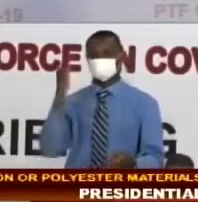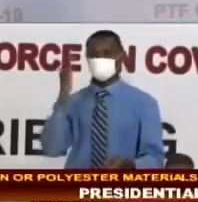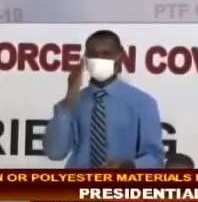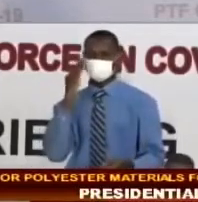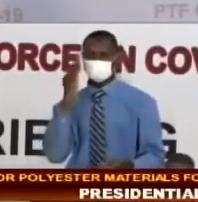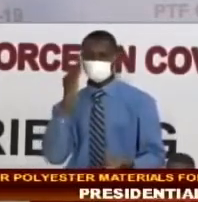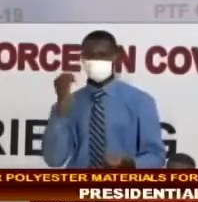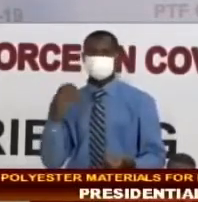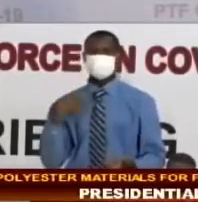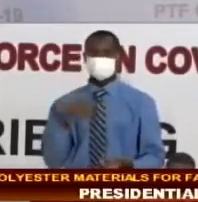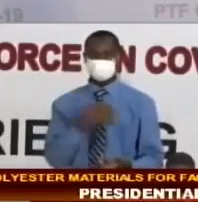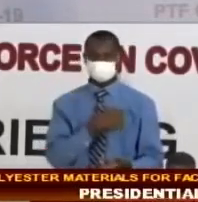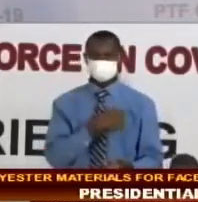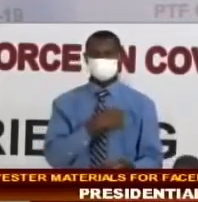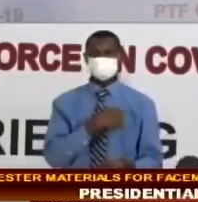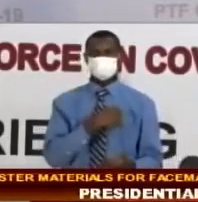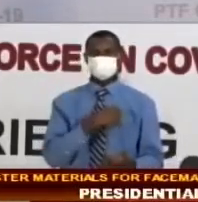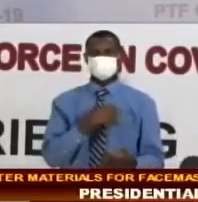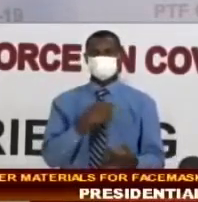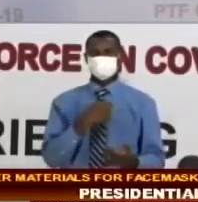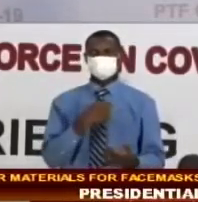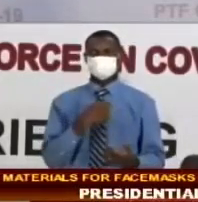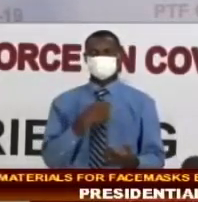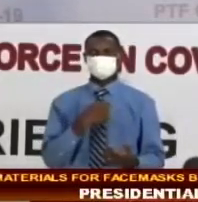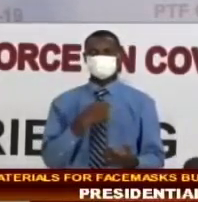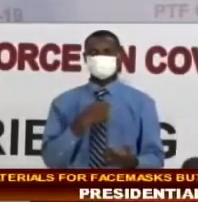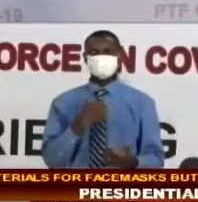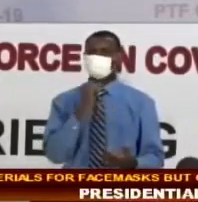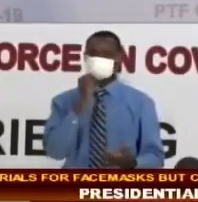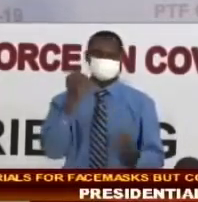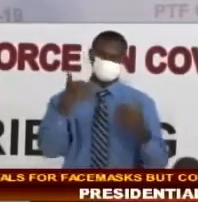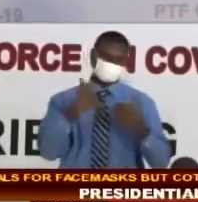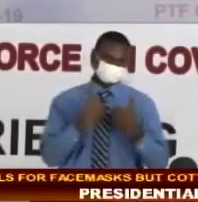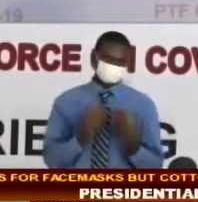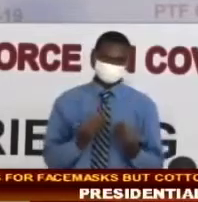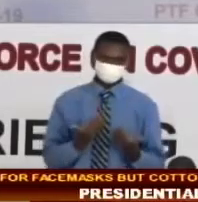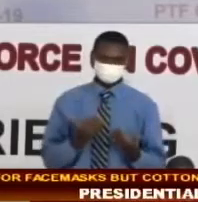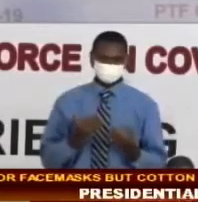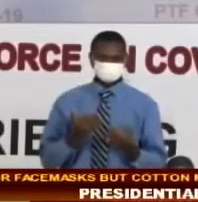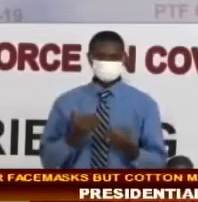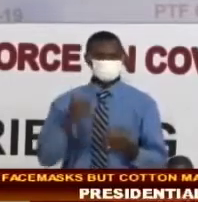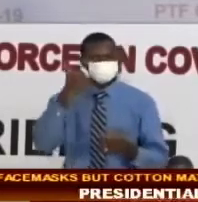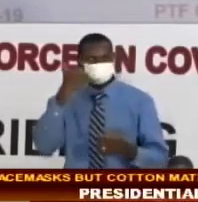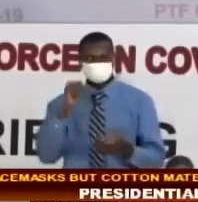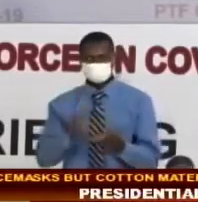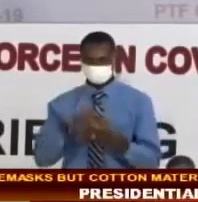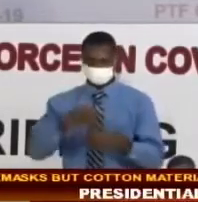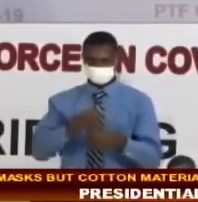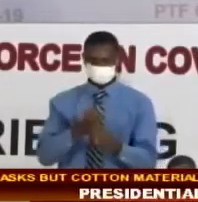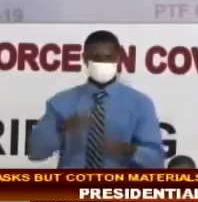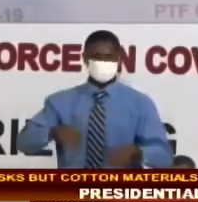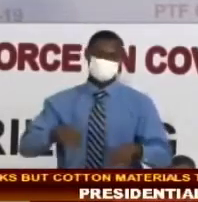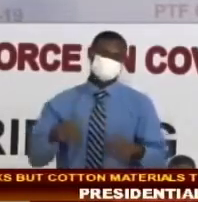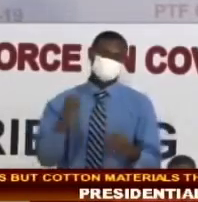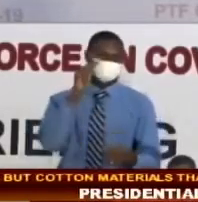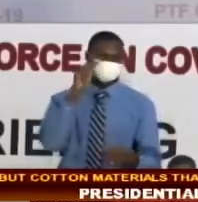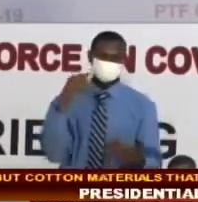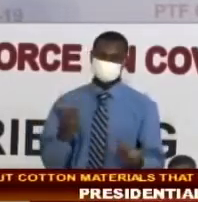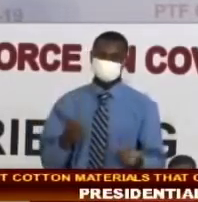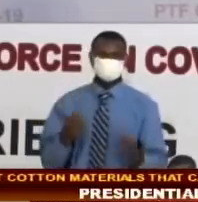devices produced in Nigeria. Almost all of them are imported. People are limited by the ability to access